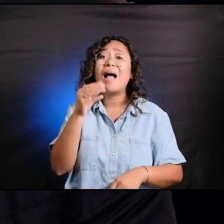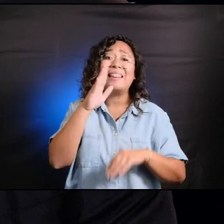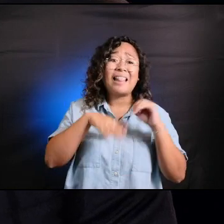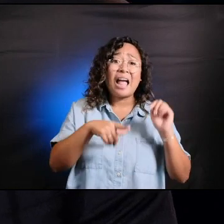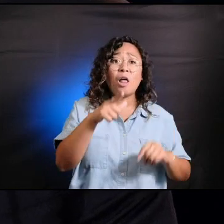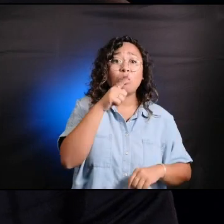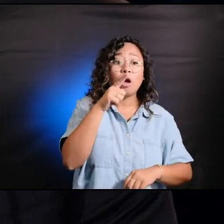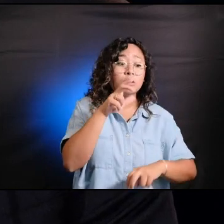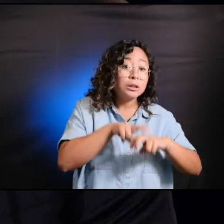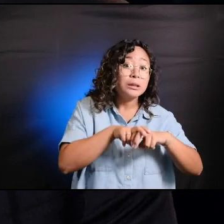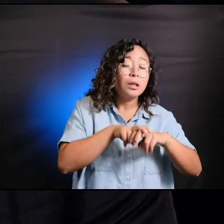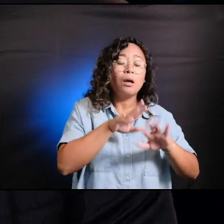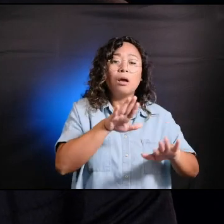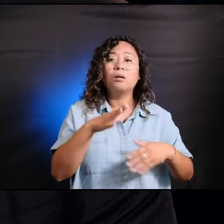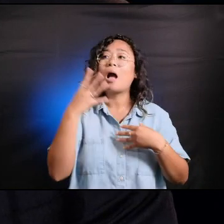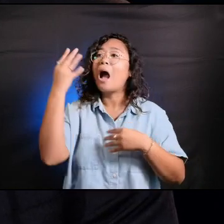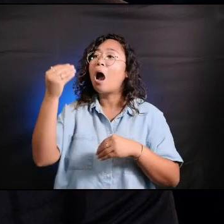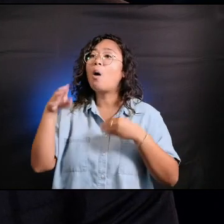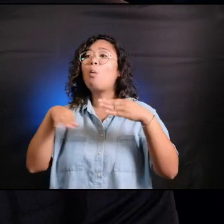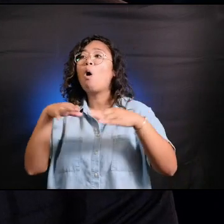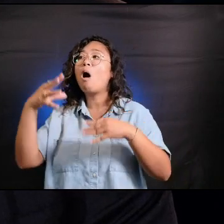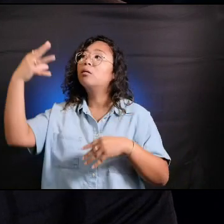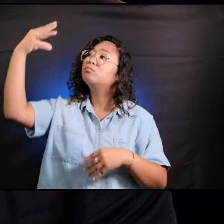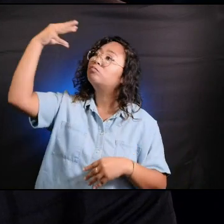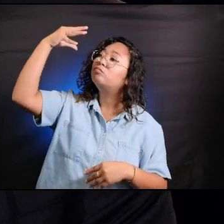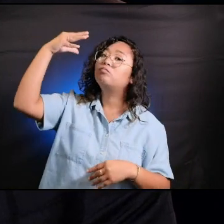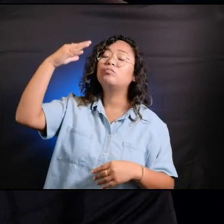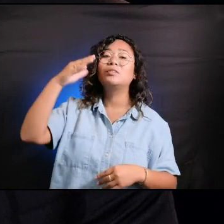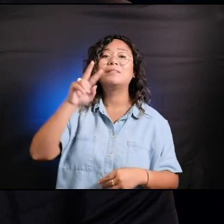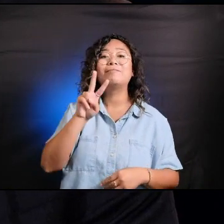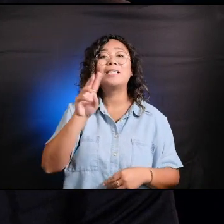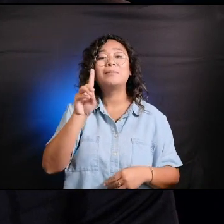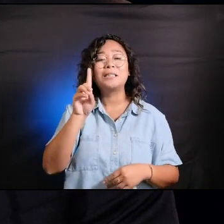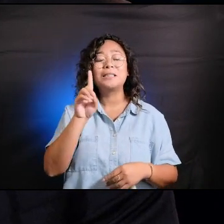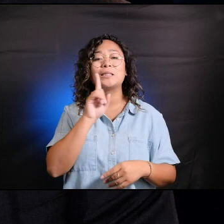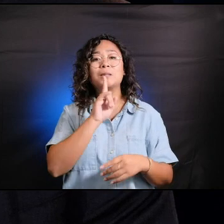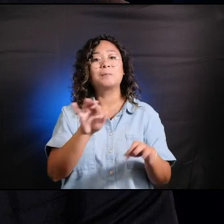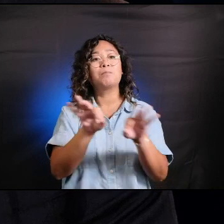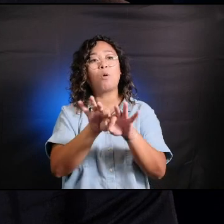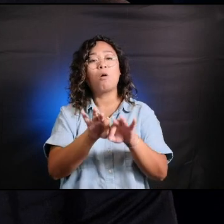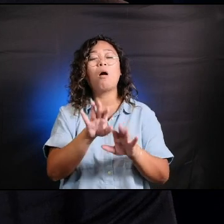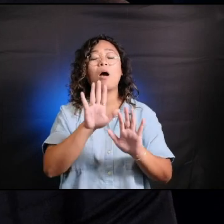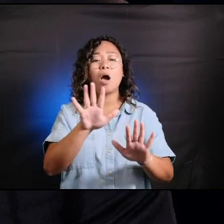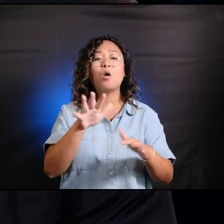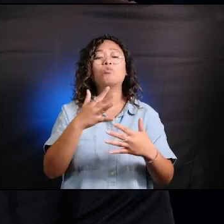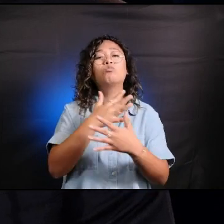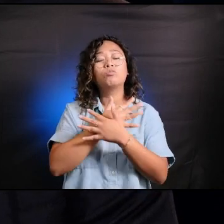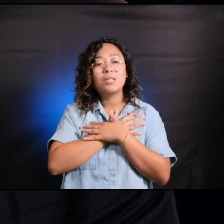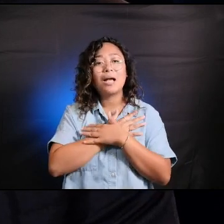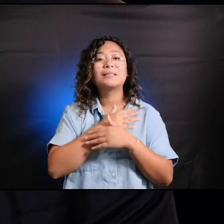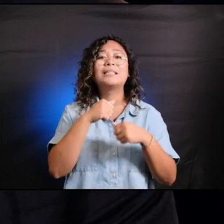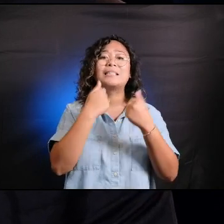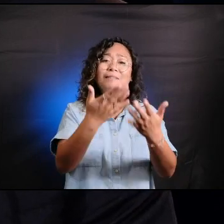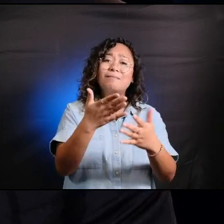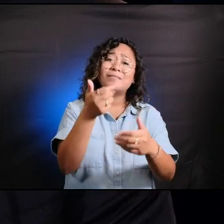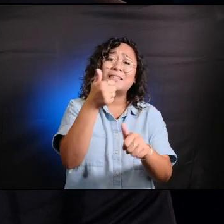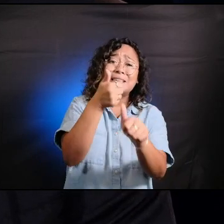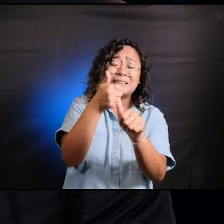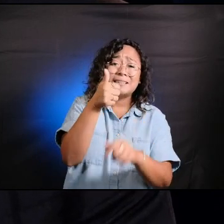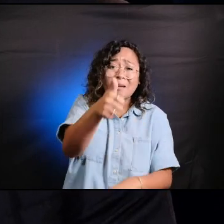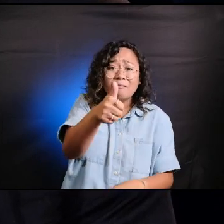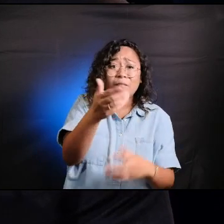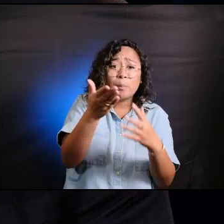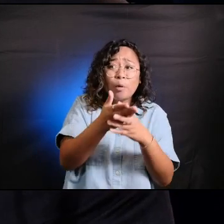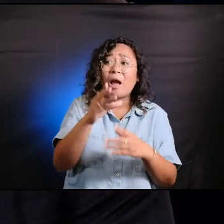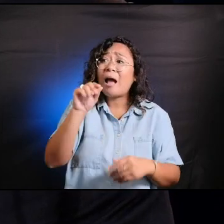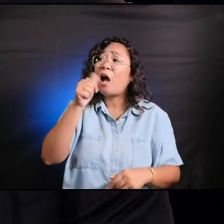desk. Do something, get out there in the sunlight. Vitamin D is always good. And relax. Give yourself a break and give everybody else a